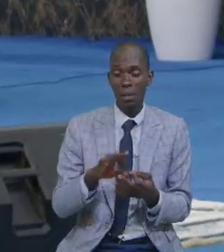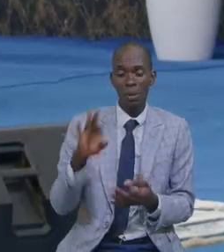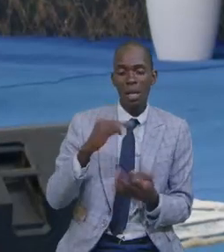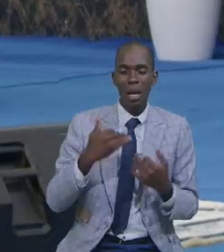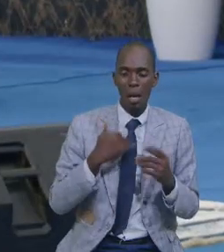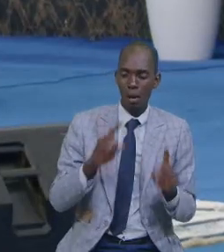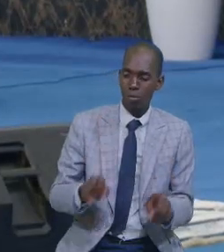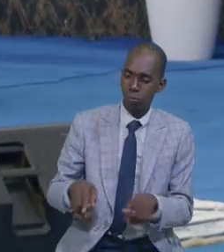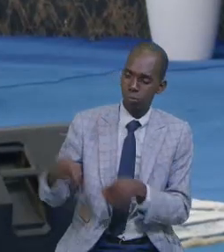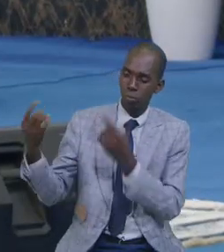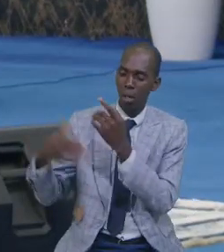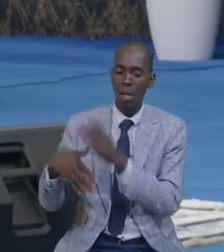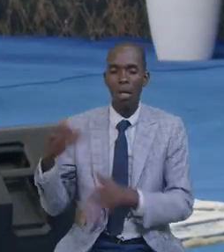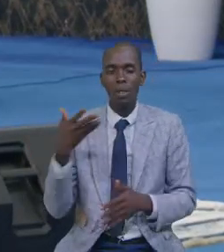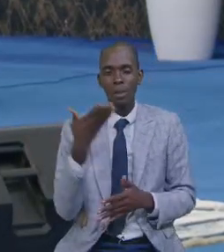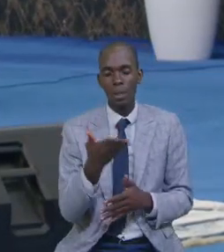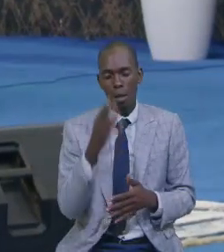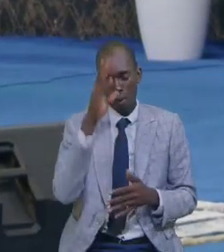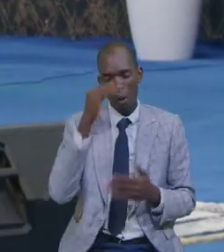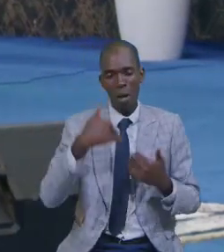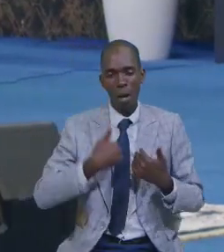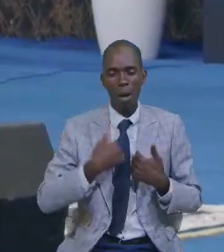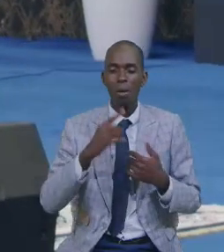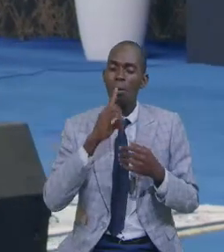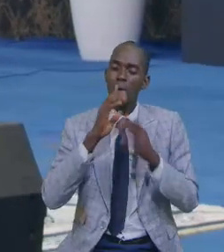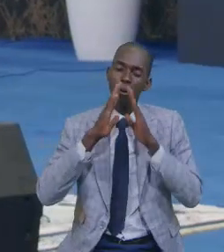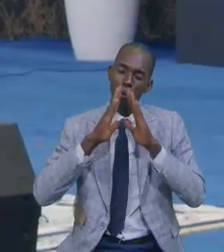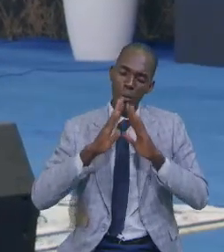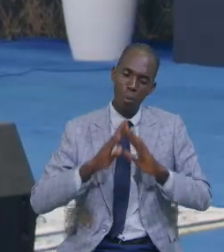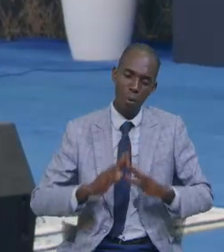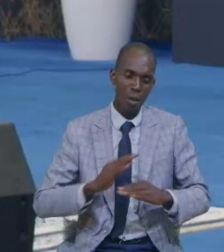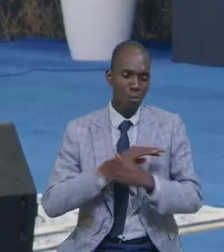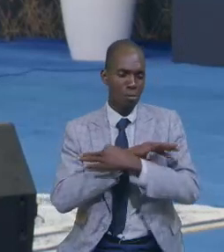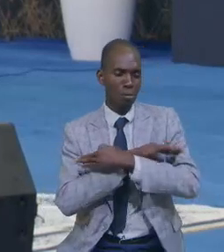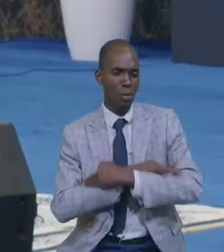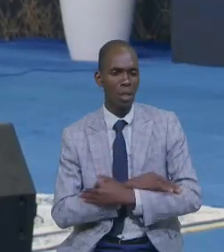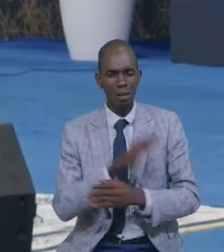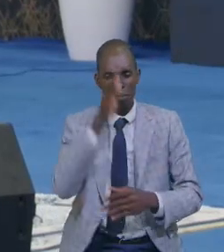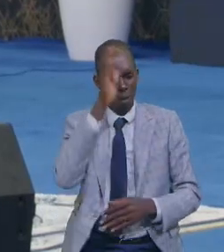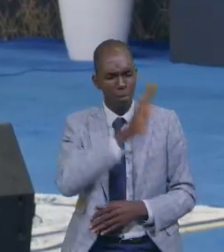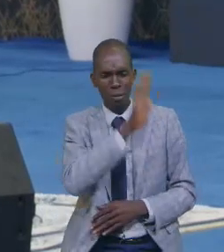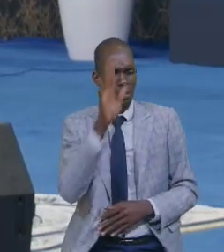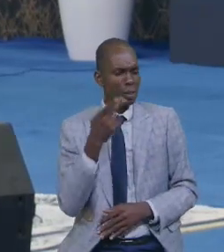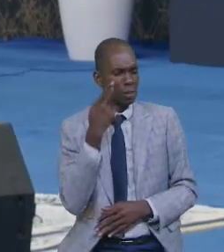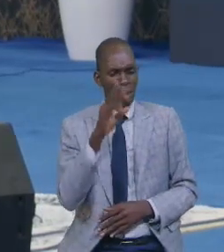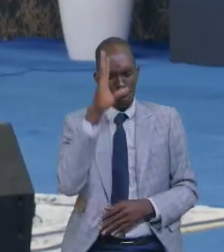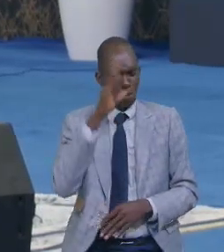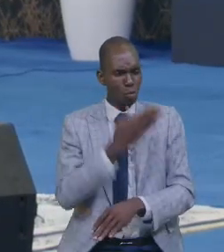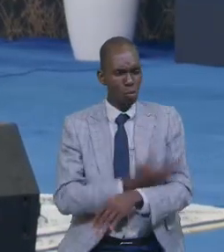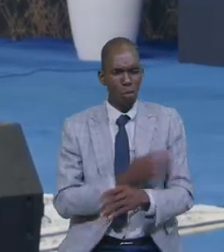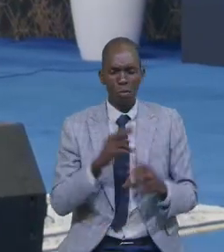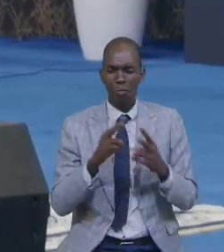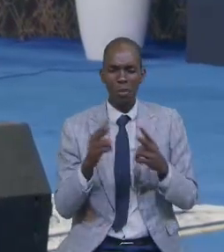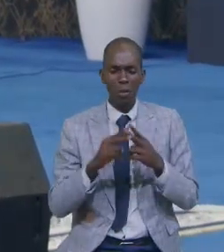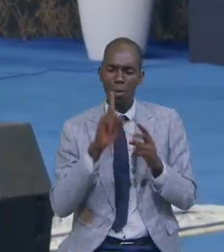is calm, and there is rest. And the father had not ever seen him so calm like that before.